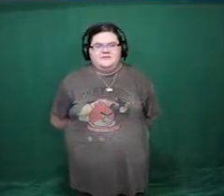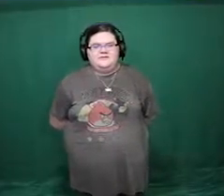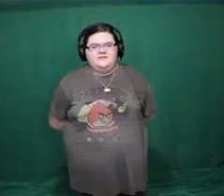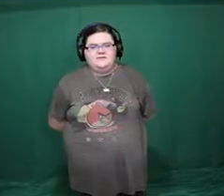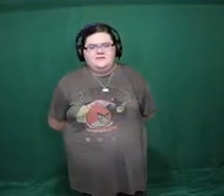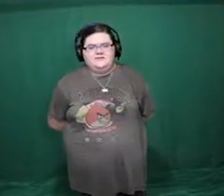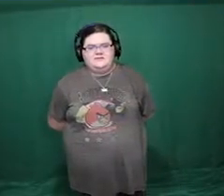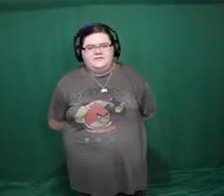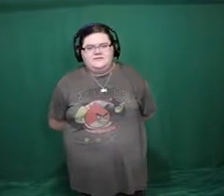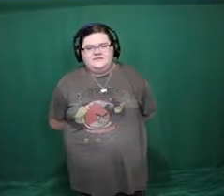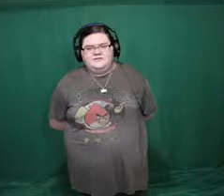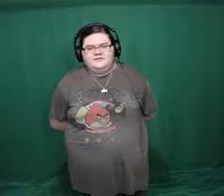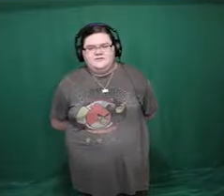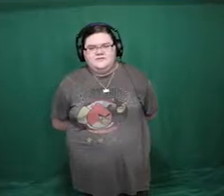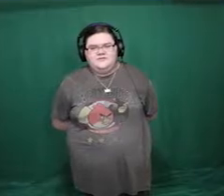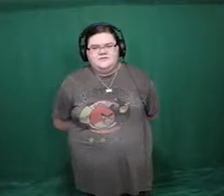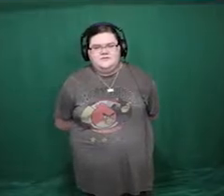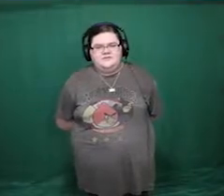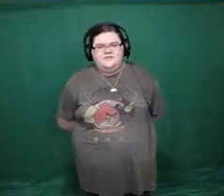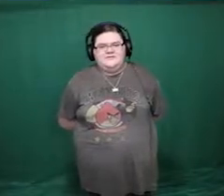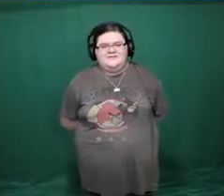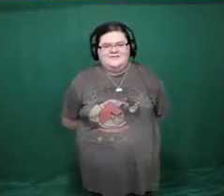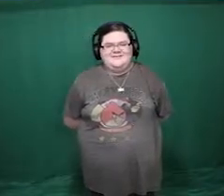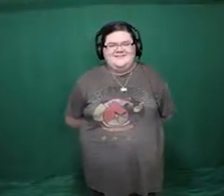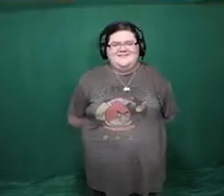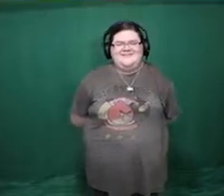Little goat. Tiny goat.